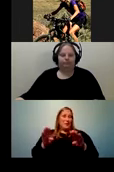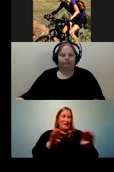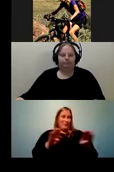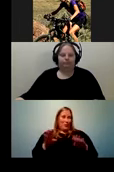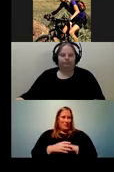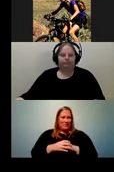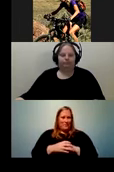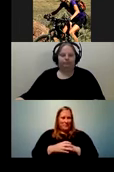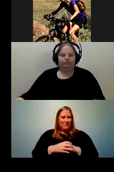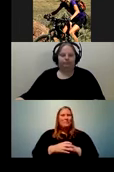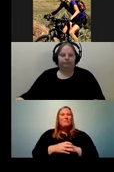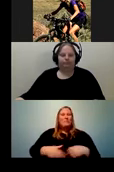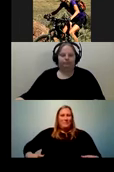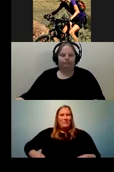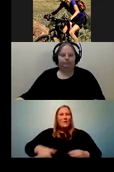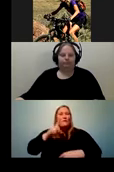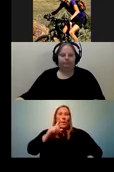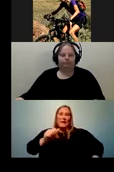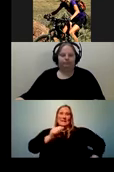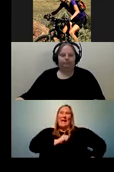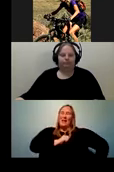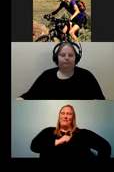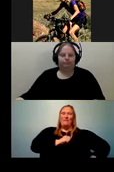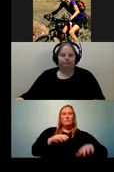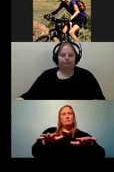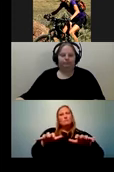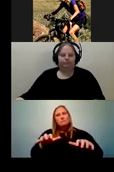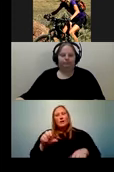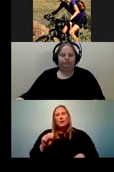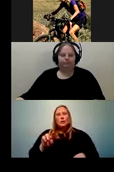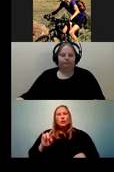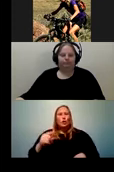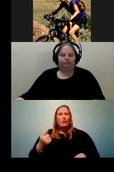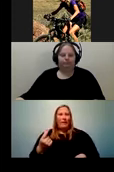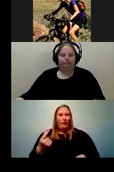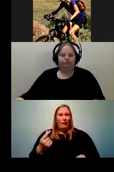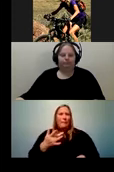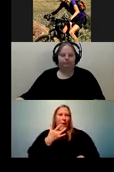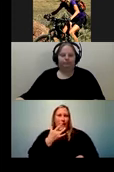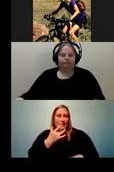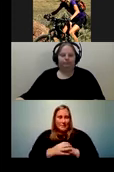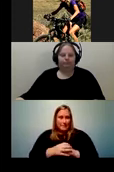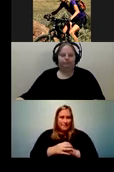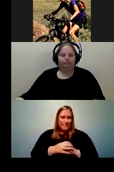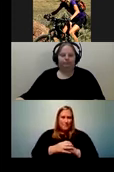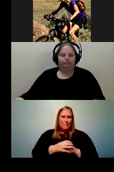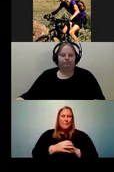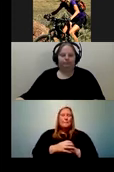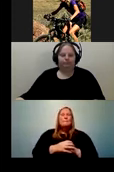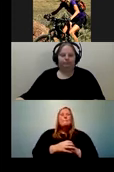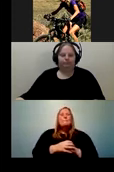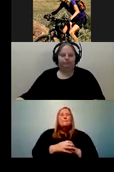let's take a look at that self-serving bias and then we'll talk about rationalizations. This is one of the things